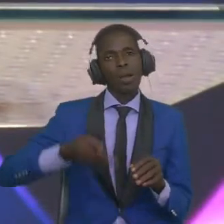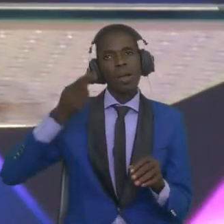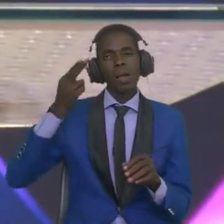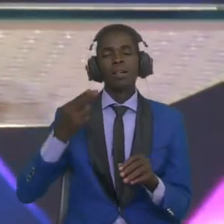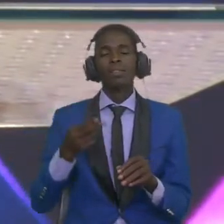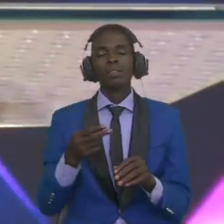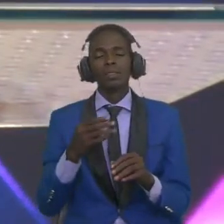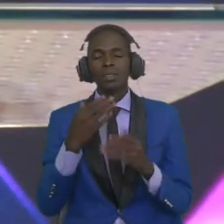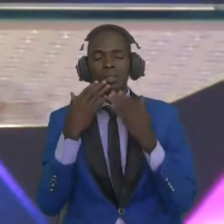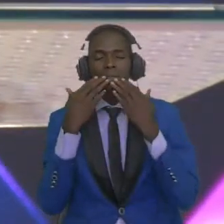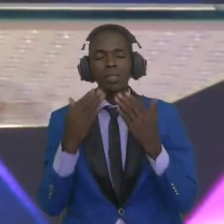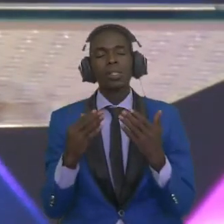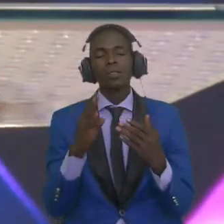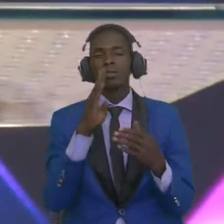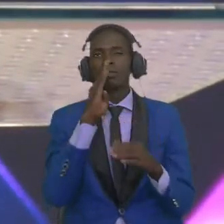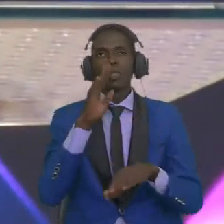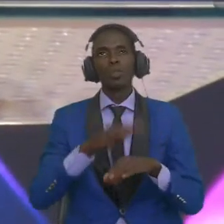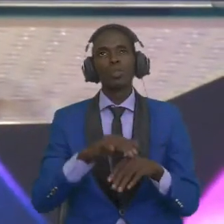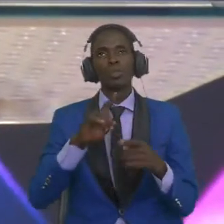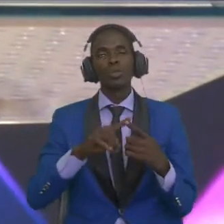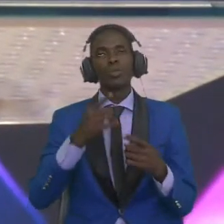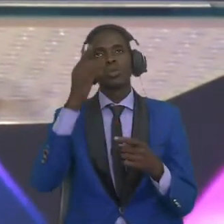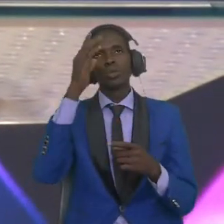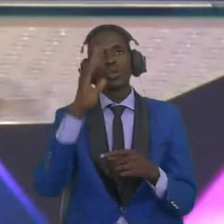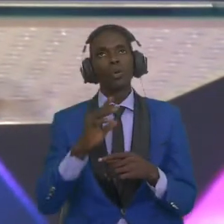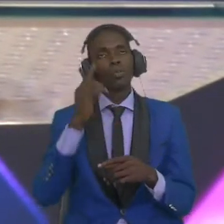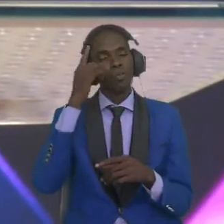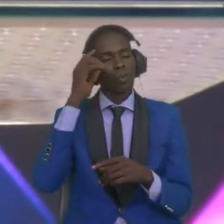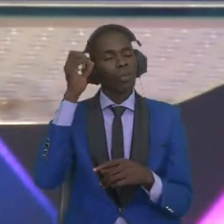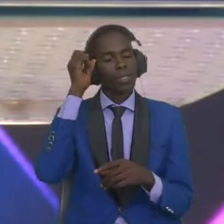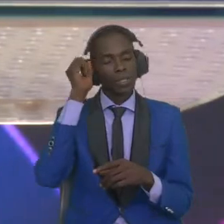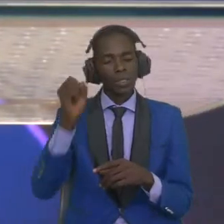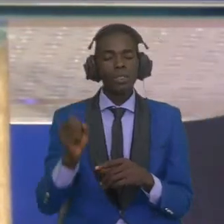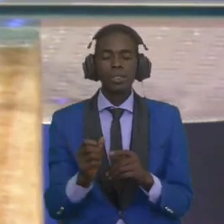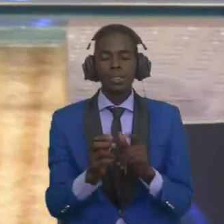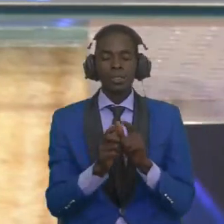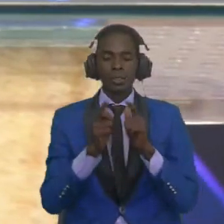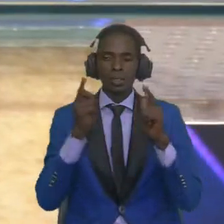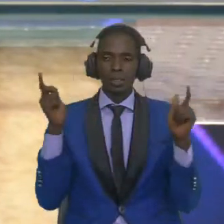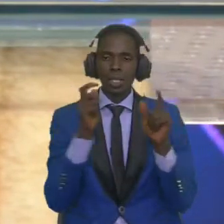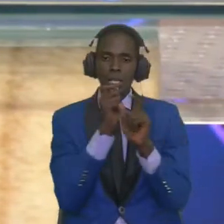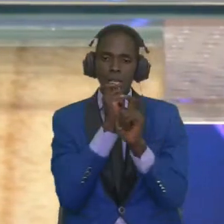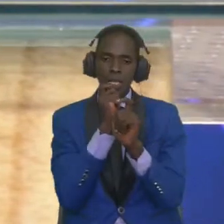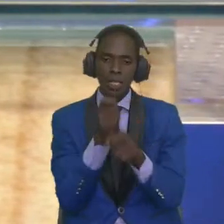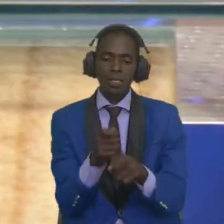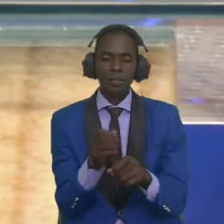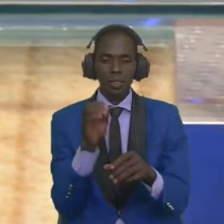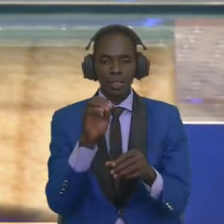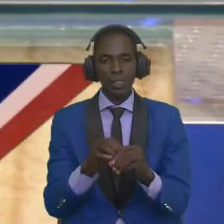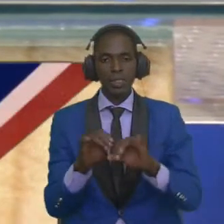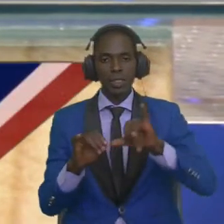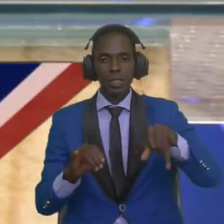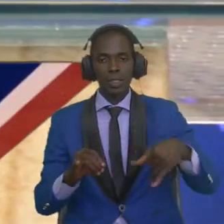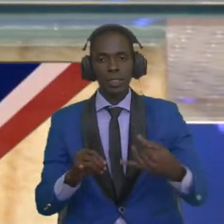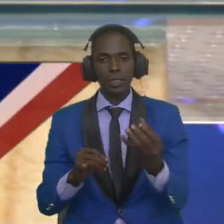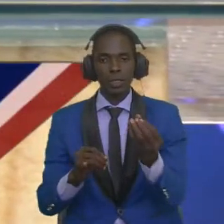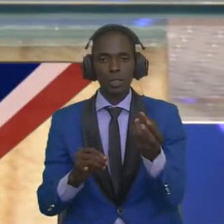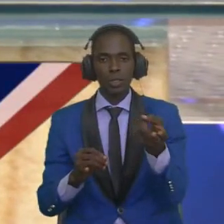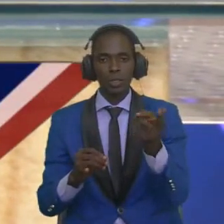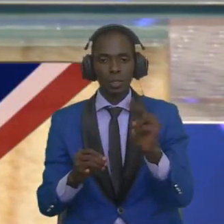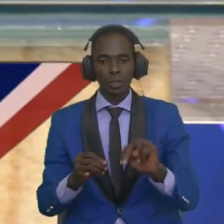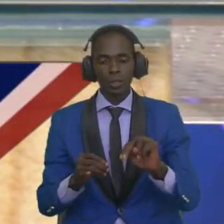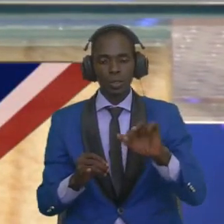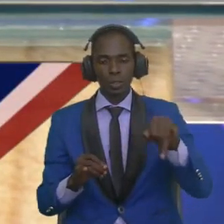God for his unspeakable gift. John chapter 1, reading